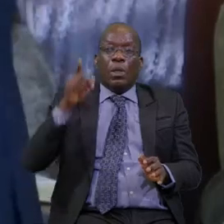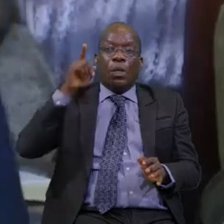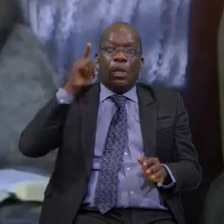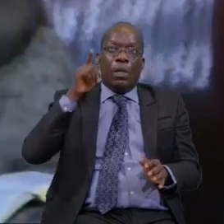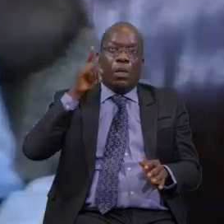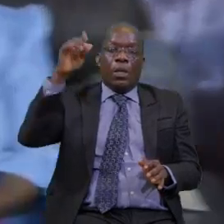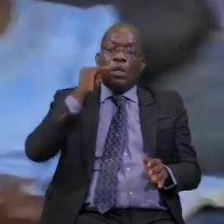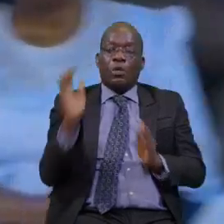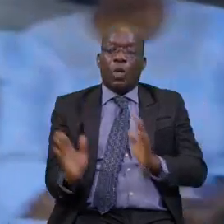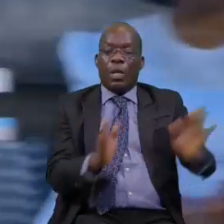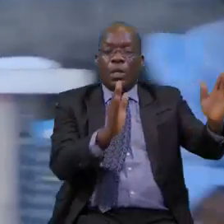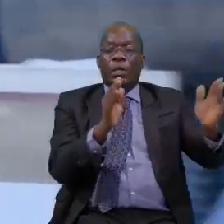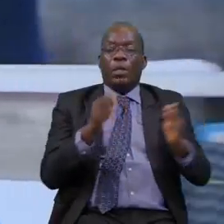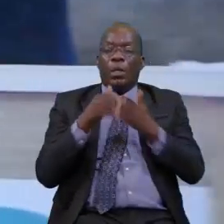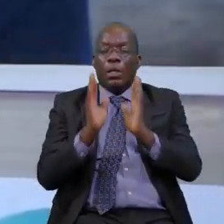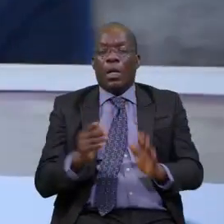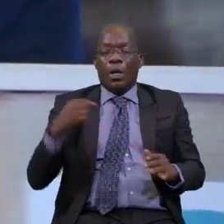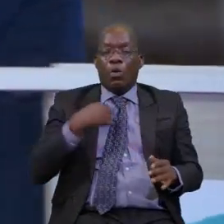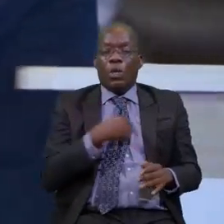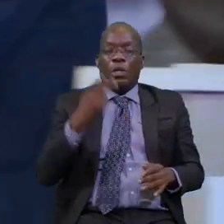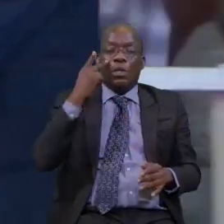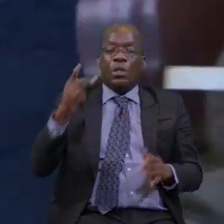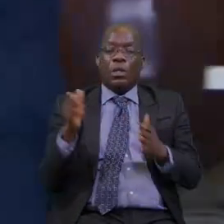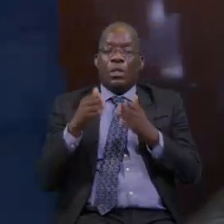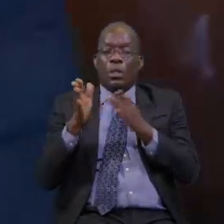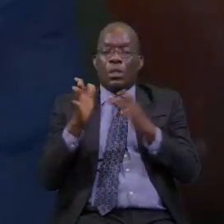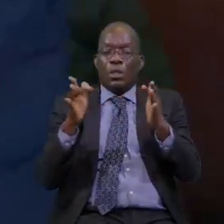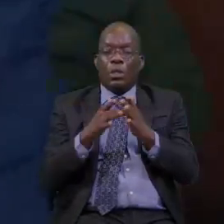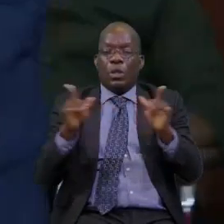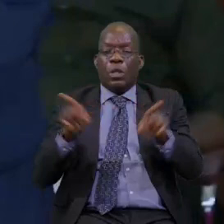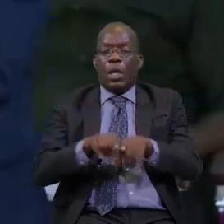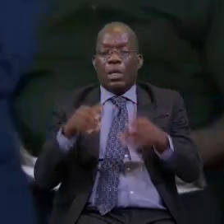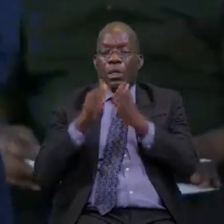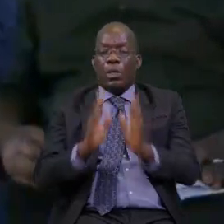leader. We've seen Jesus as the leader, he is the